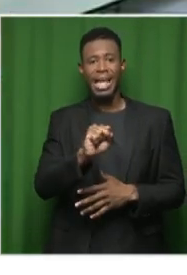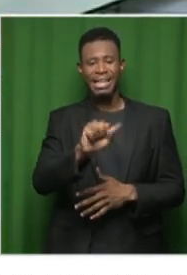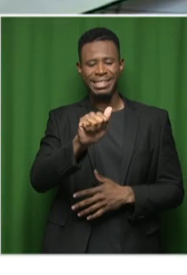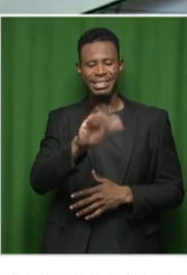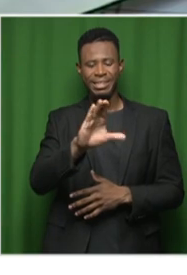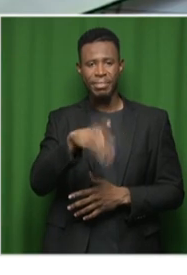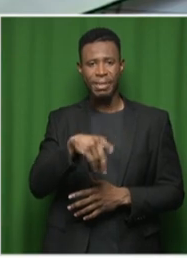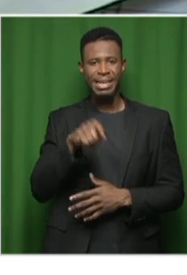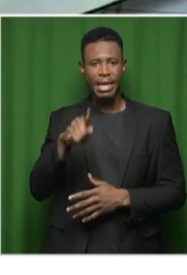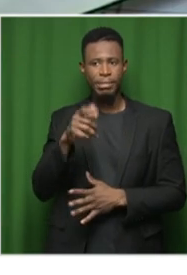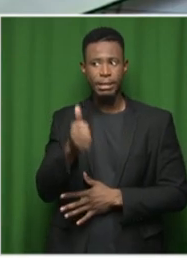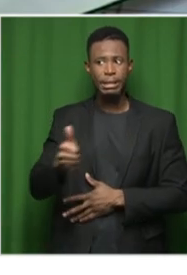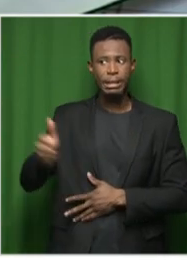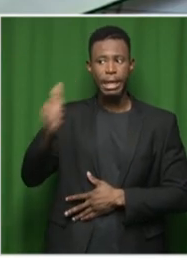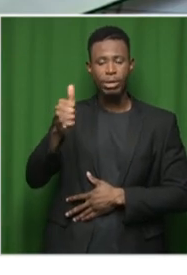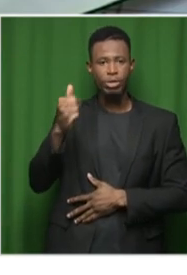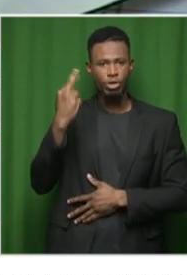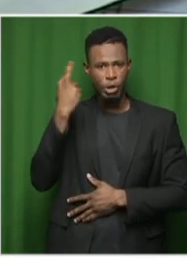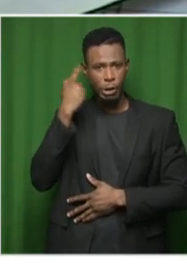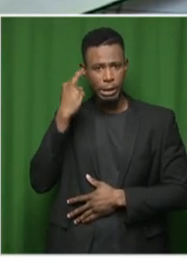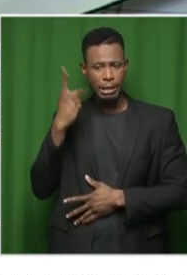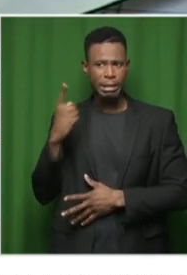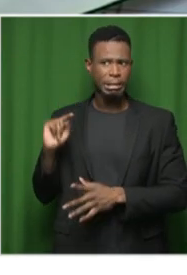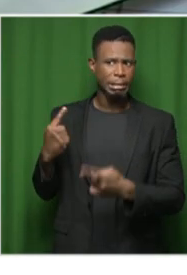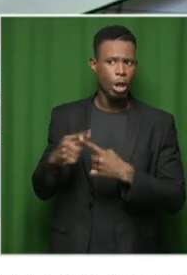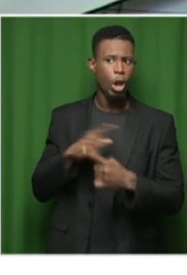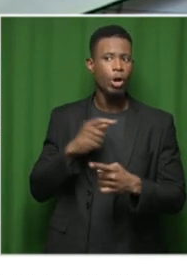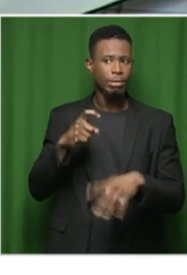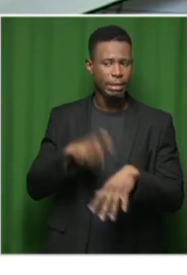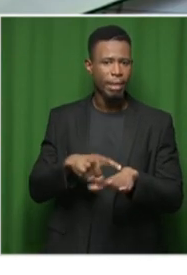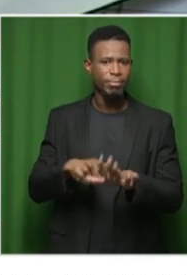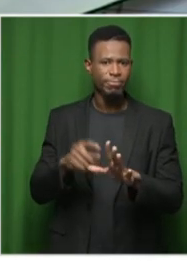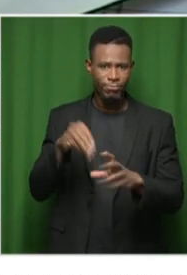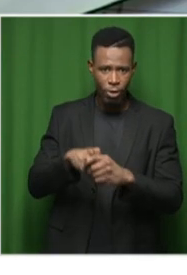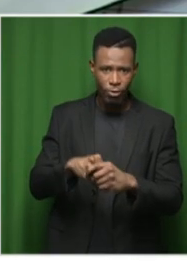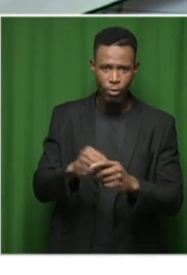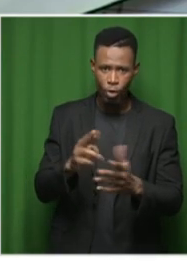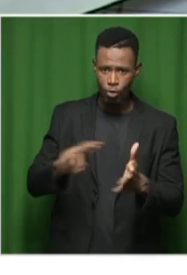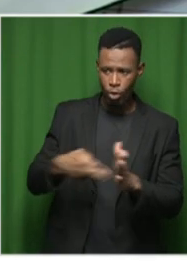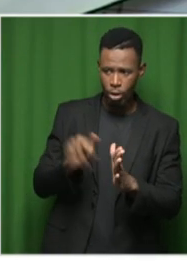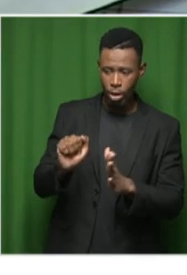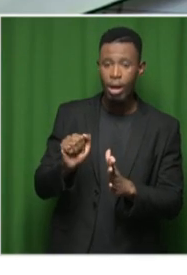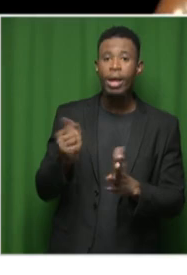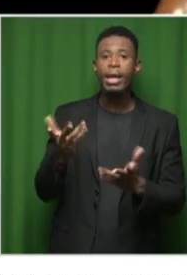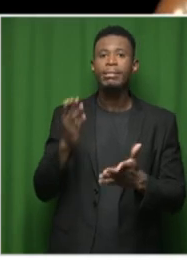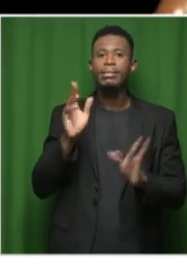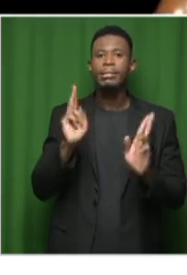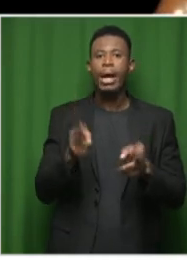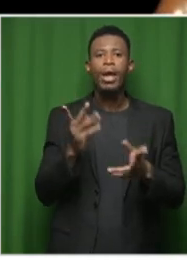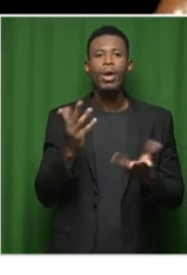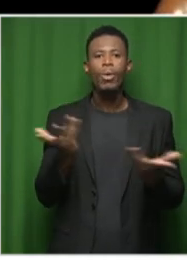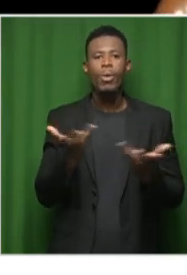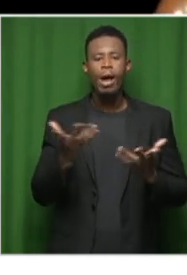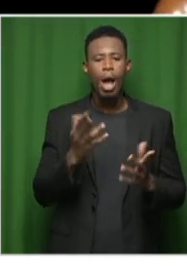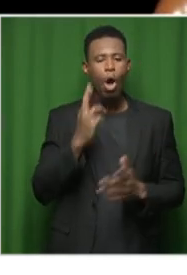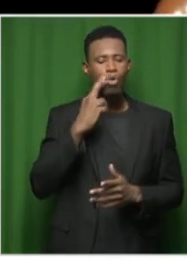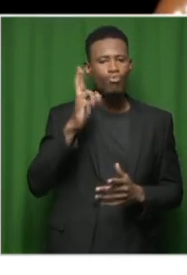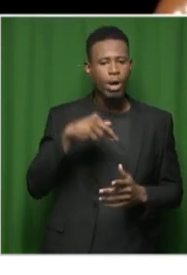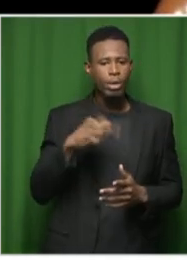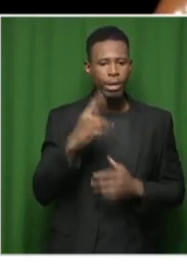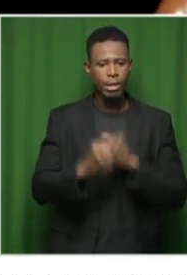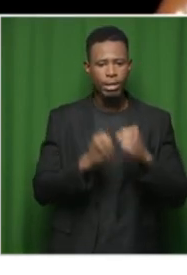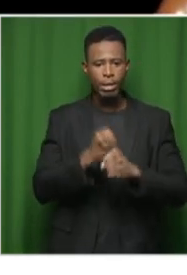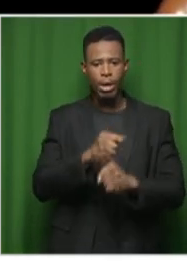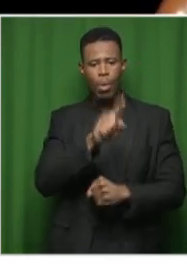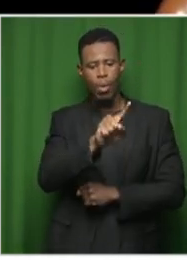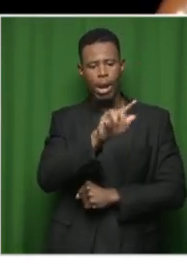Party, died in Moscow, Russia in 1978. His remains were brought to South Africa and reburied